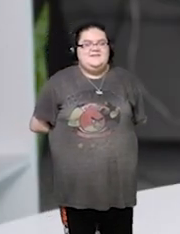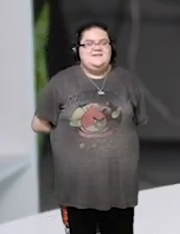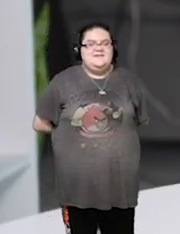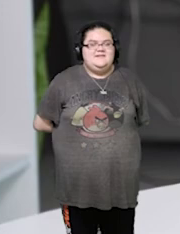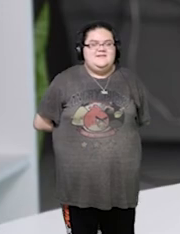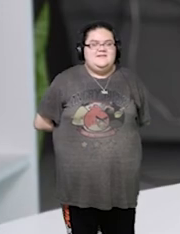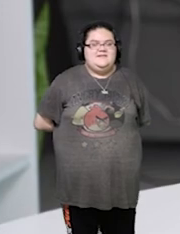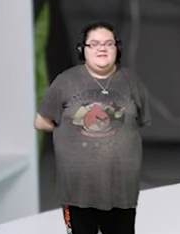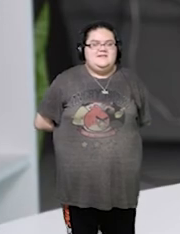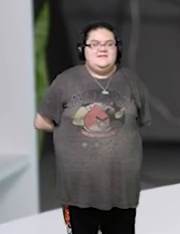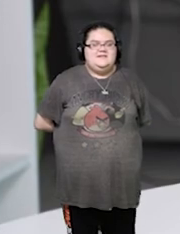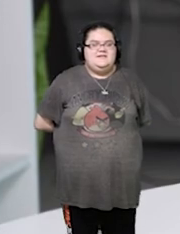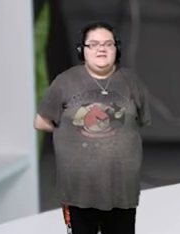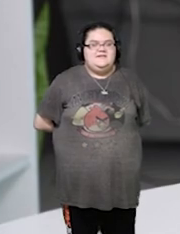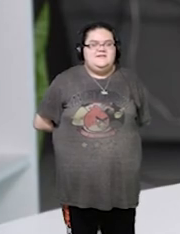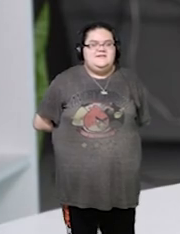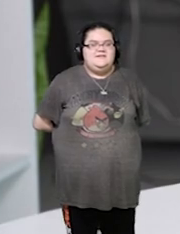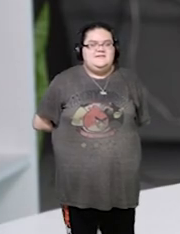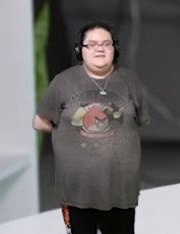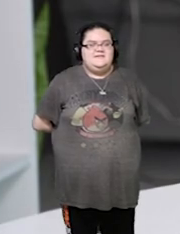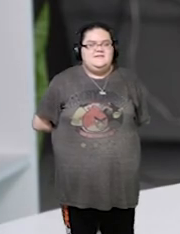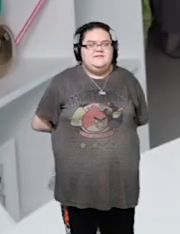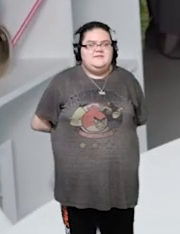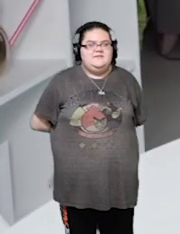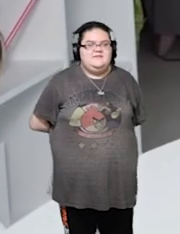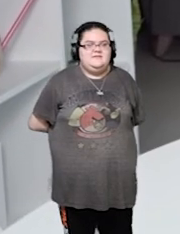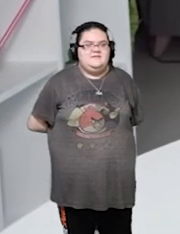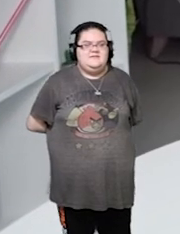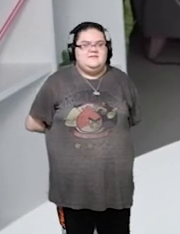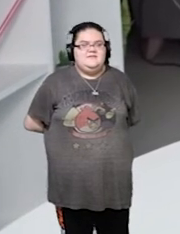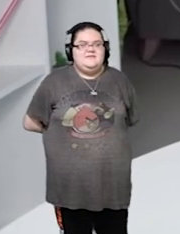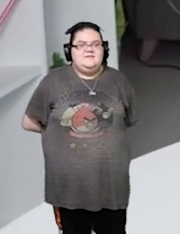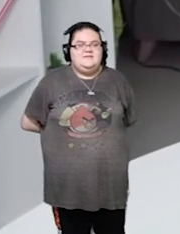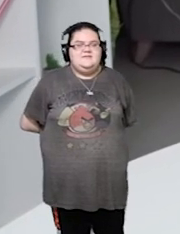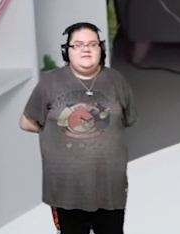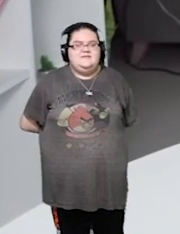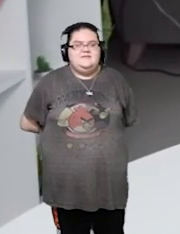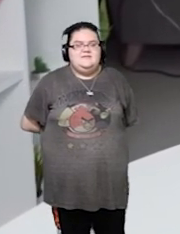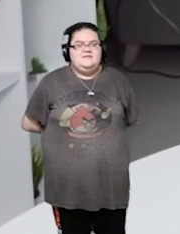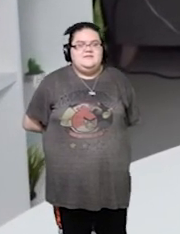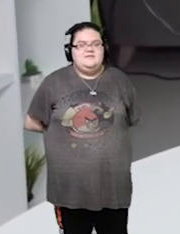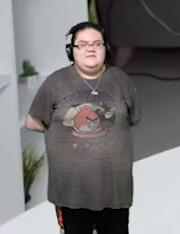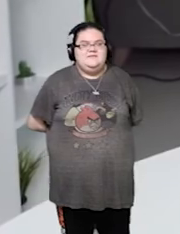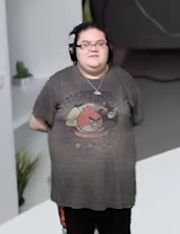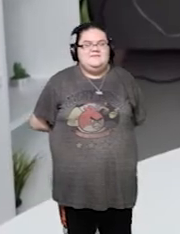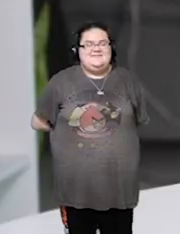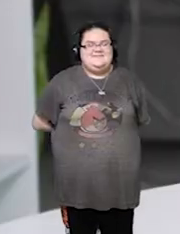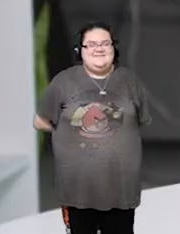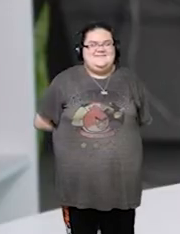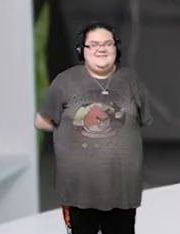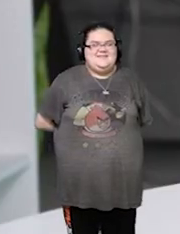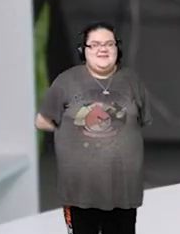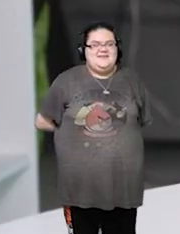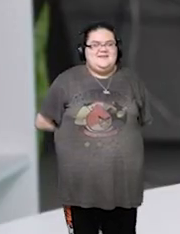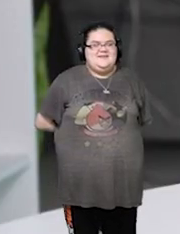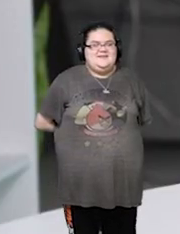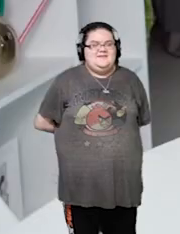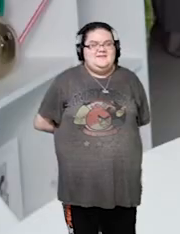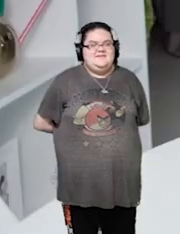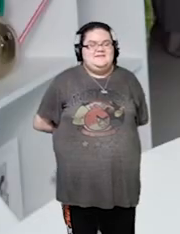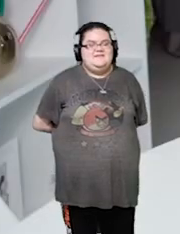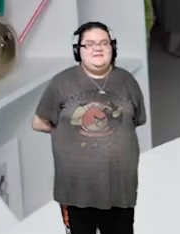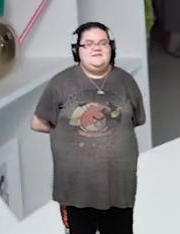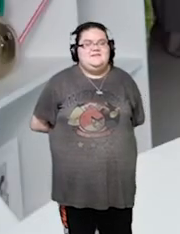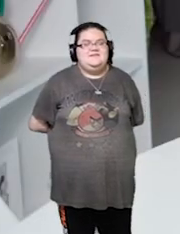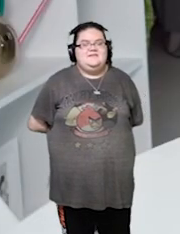Guess the price now. Yeah. It probably is more expensive. This is just cool. This is some polo players. Polo players got peas, to be fair. All right, it's like 4 bags then, easy, isn't it?